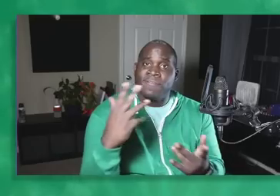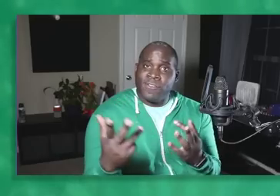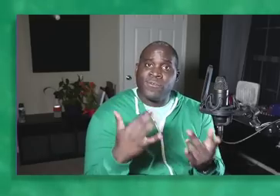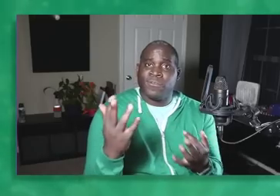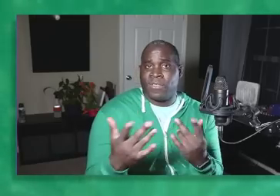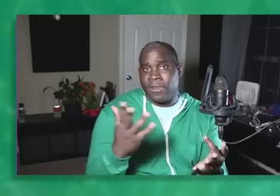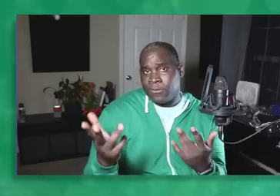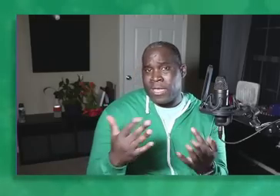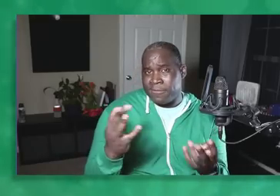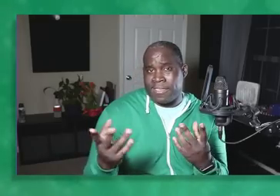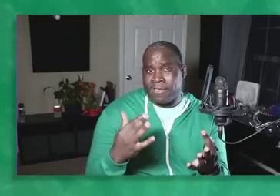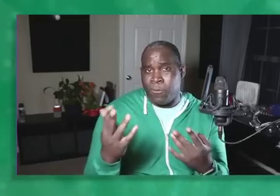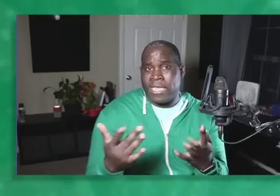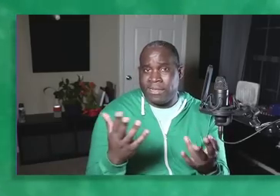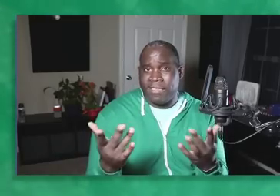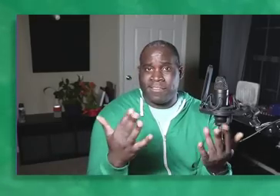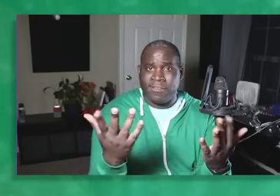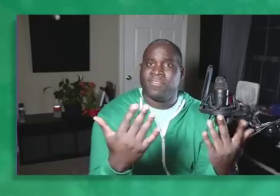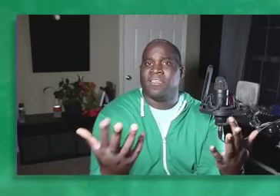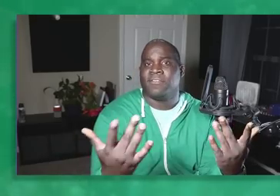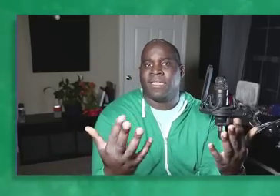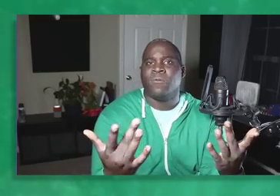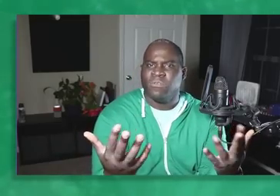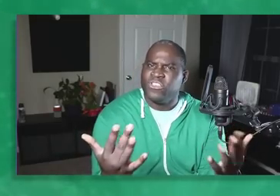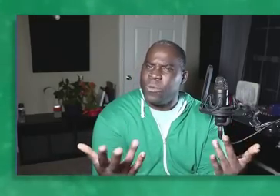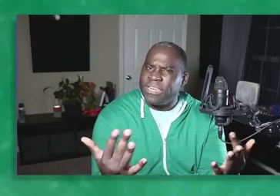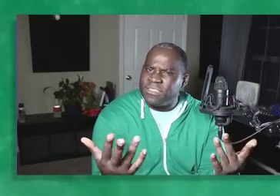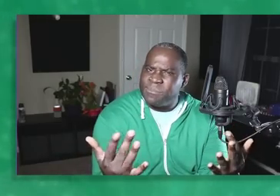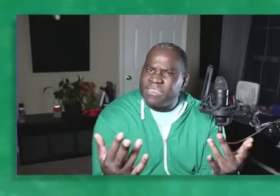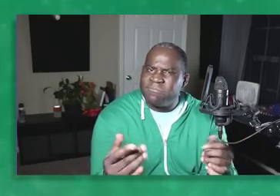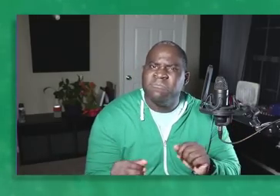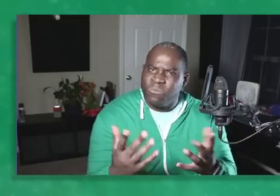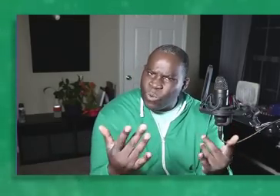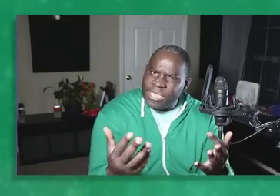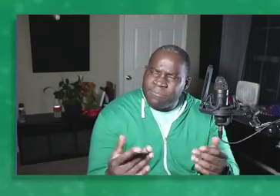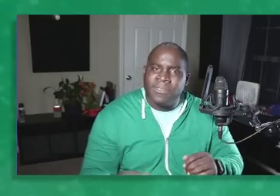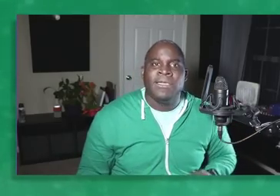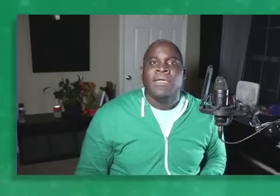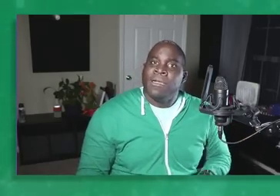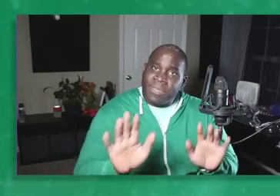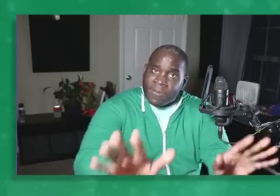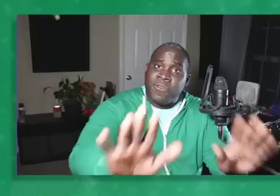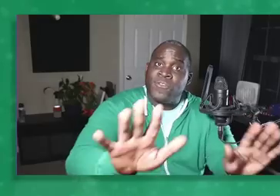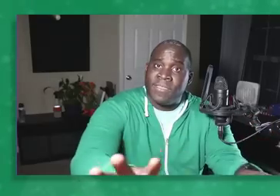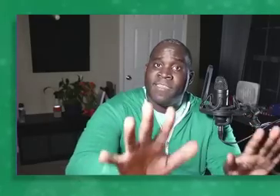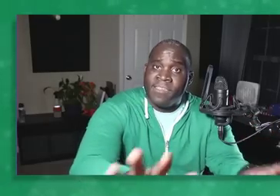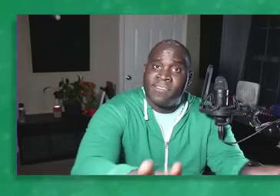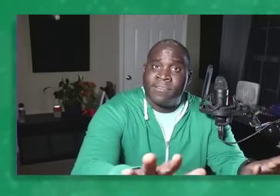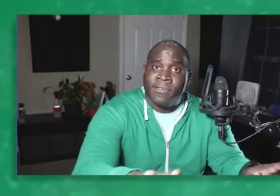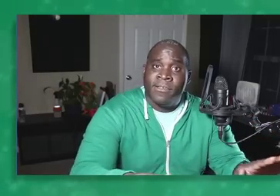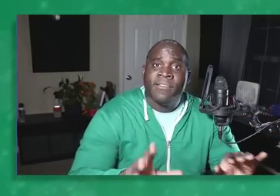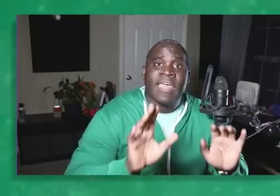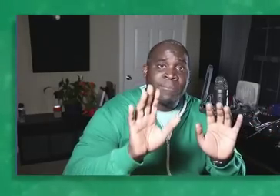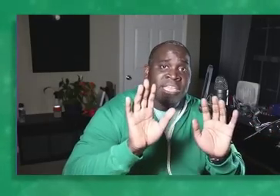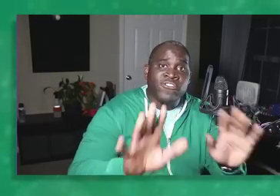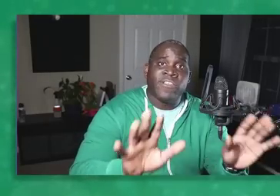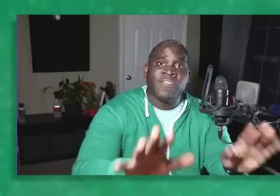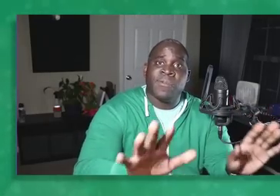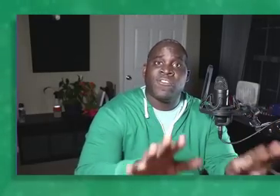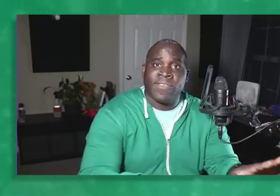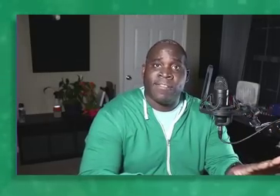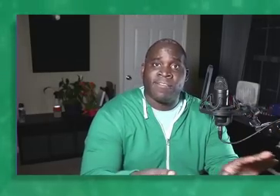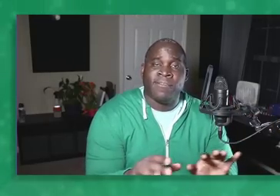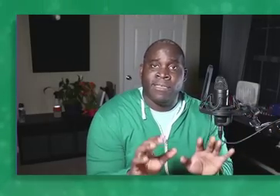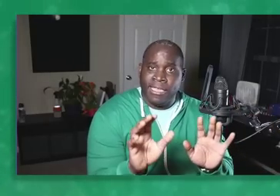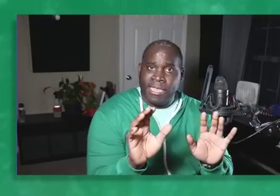So the official standard way of saying wait in ASL is this. Like, could you wait a little bit? Wait. But if I was doing this, that'd make just